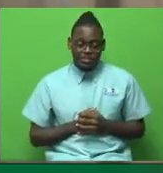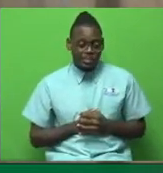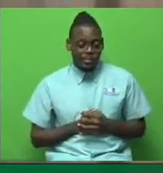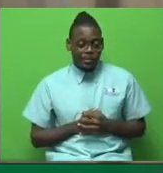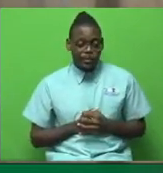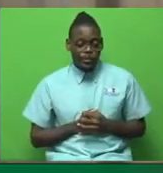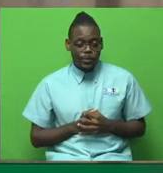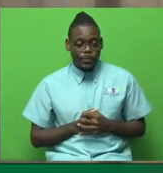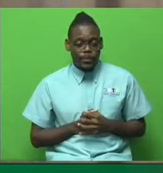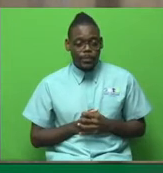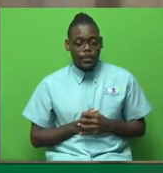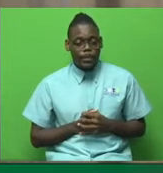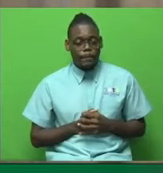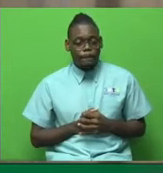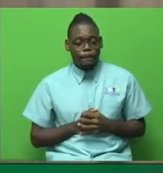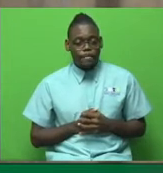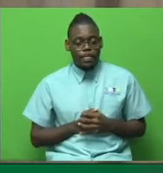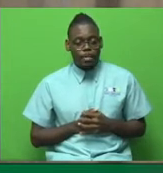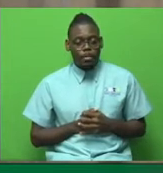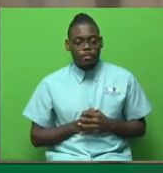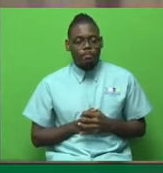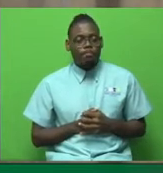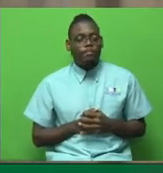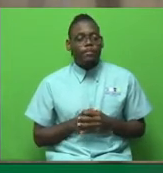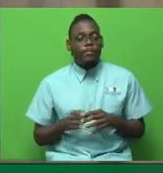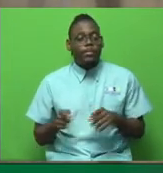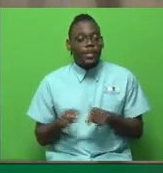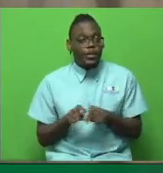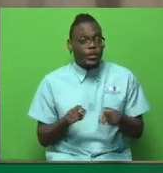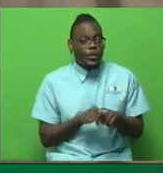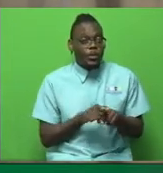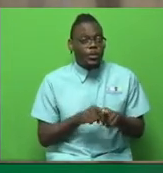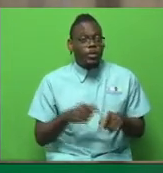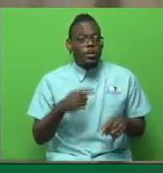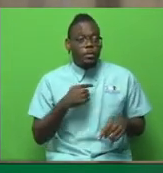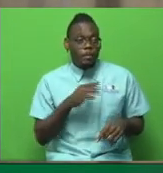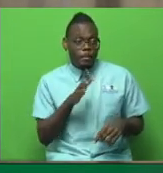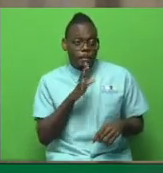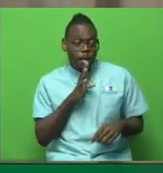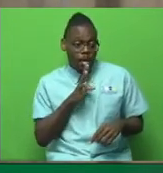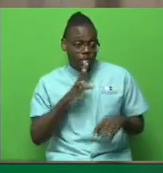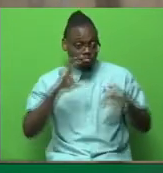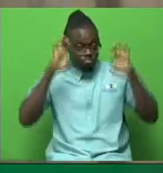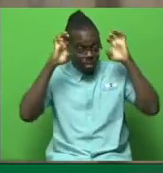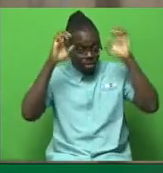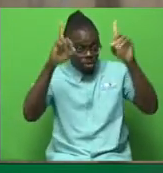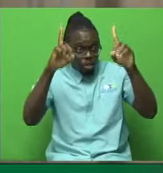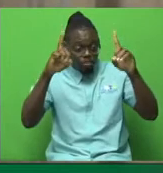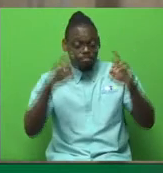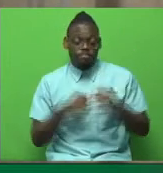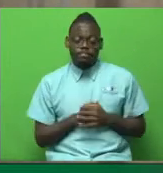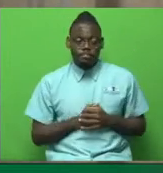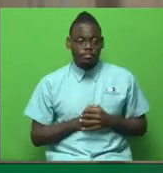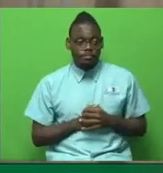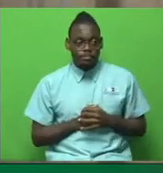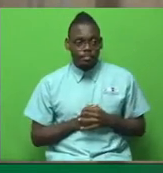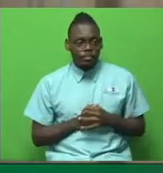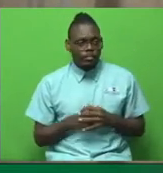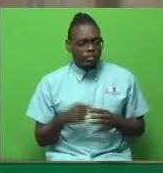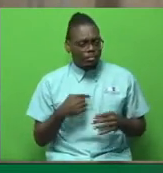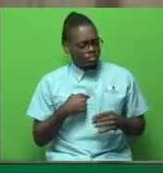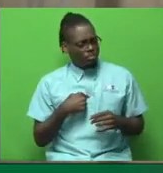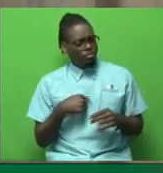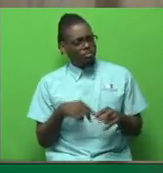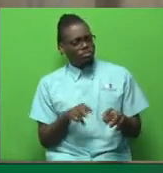and as I go into the education sector one thing struck me Mr Deputy speaker